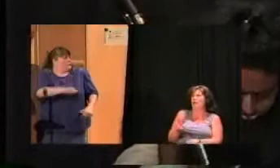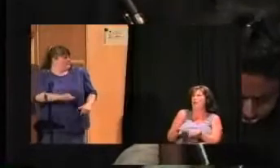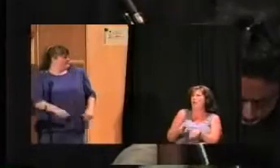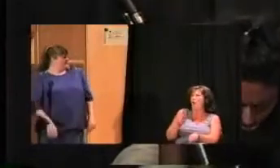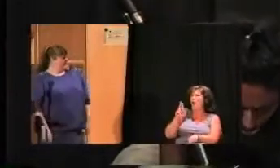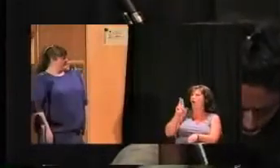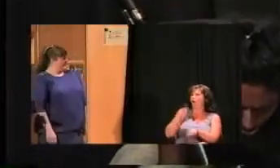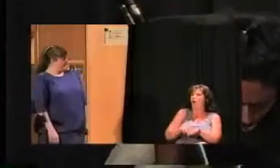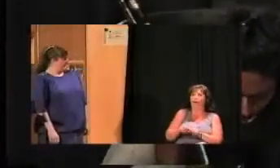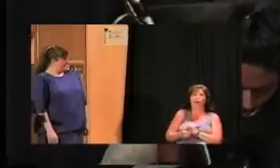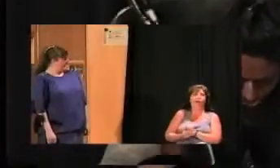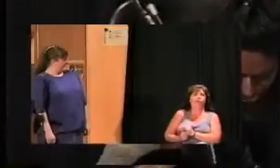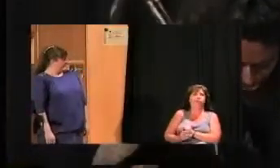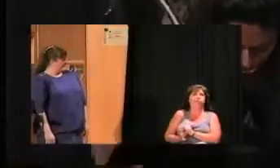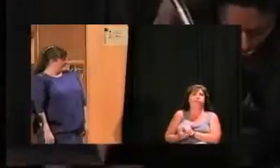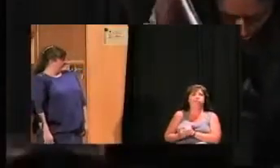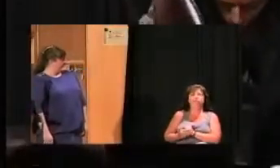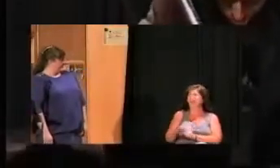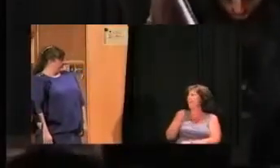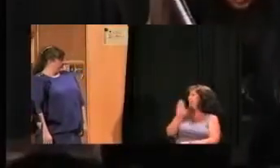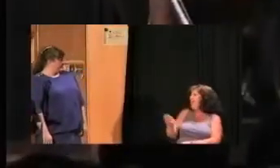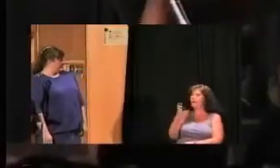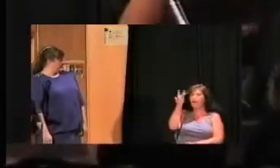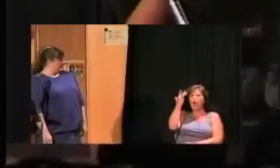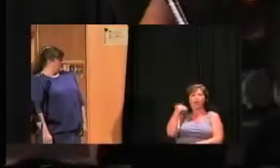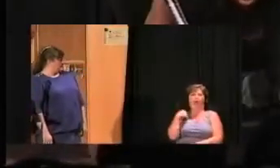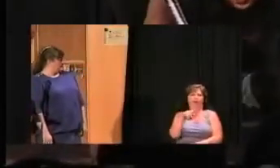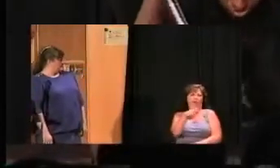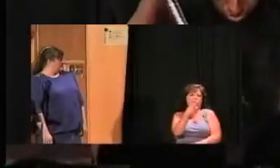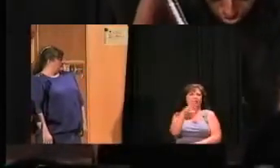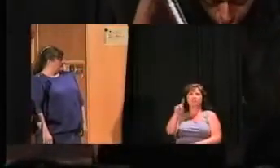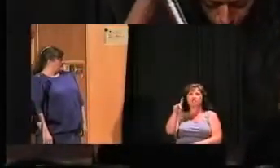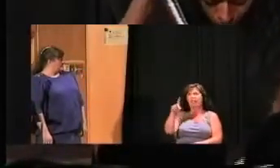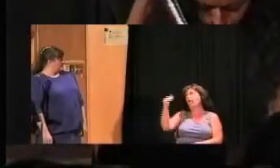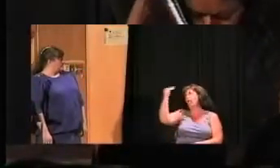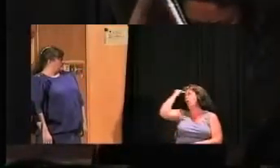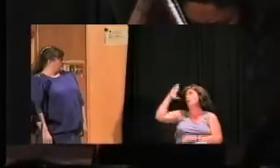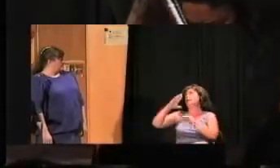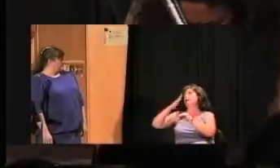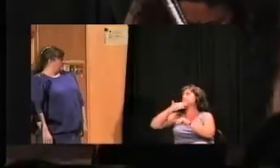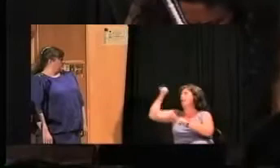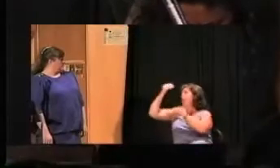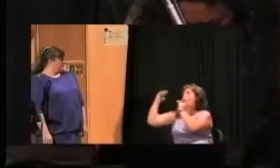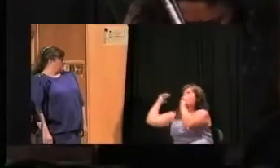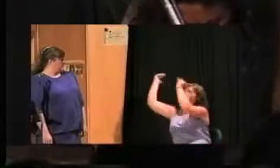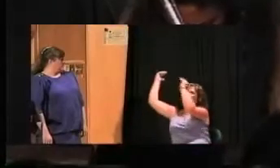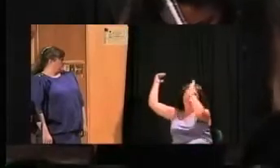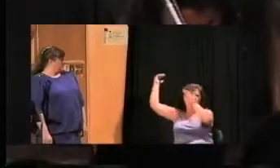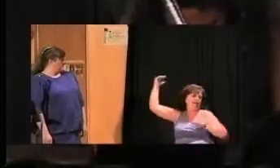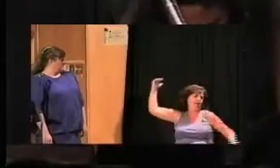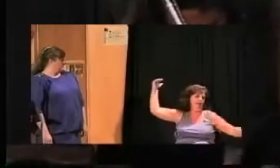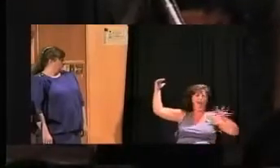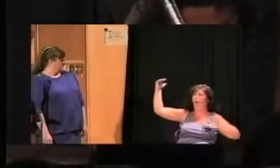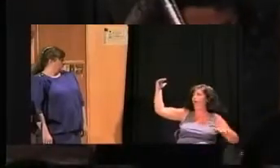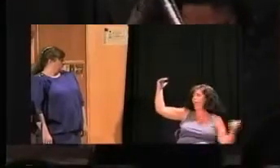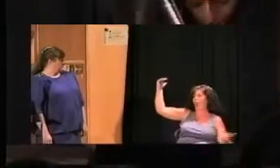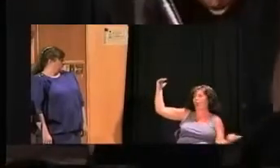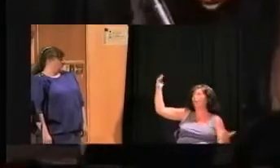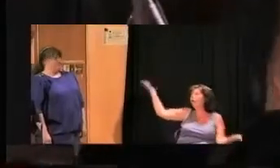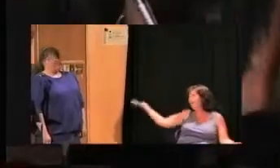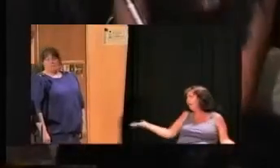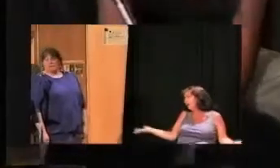he wouldn't, honey. He's got a PhD. He knows better than us. So are you going to talk to me or not?